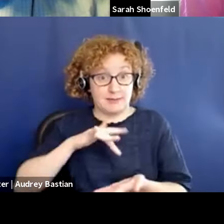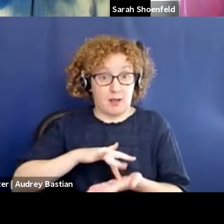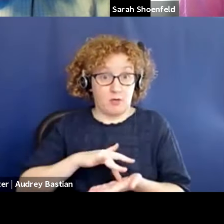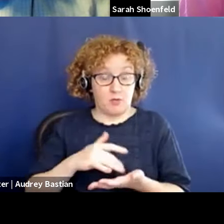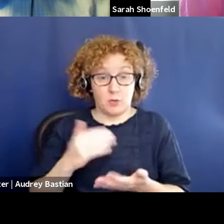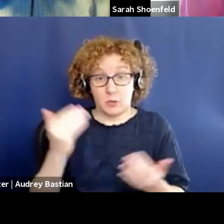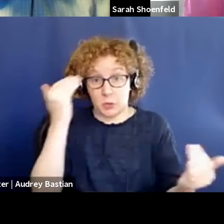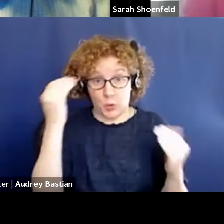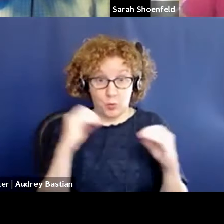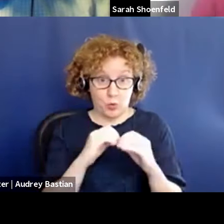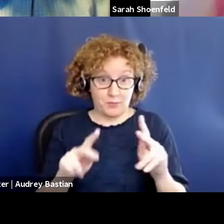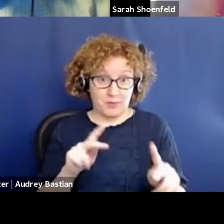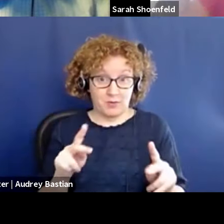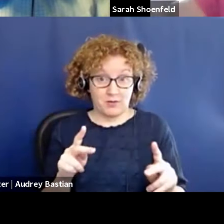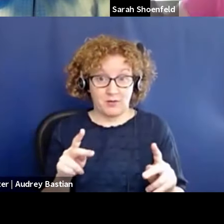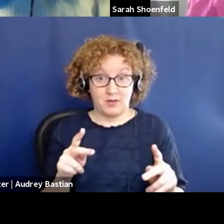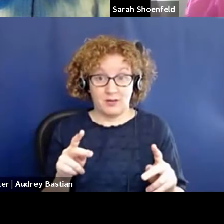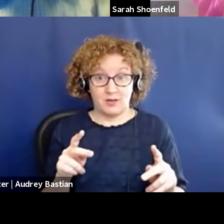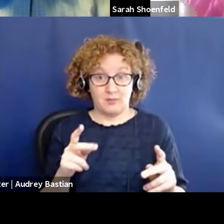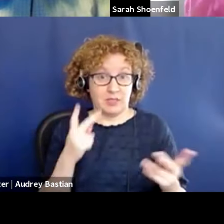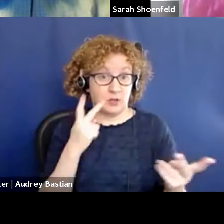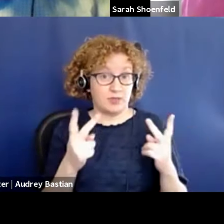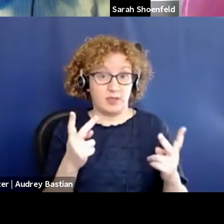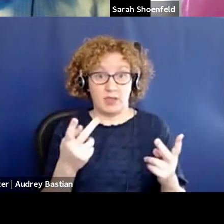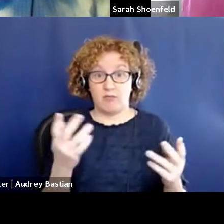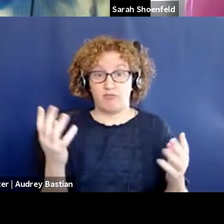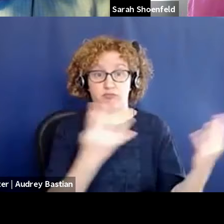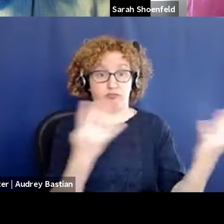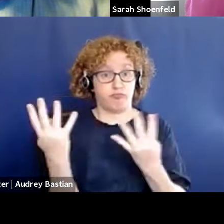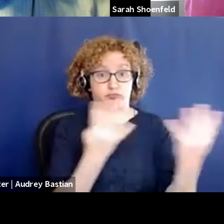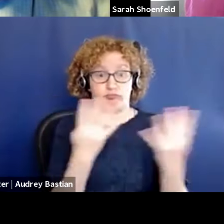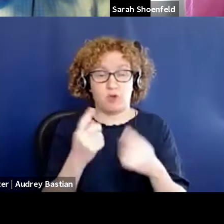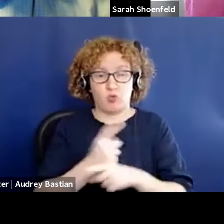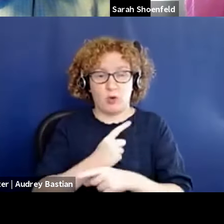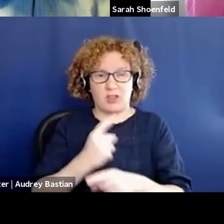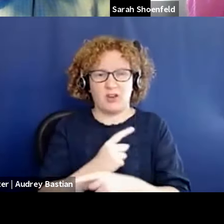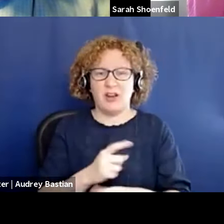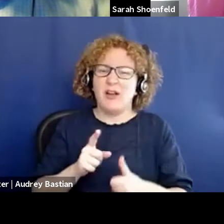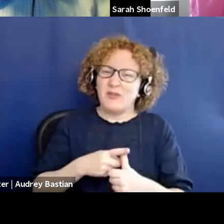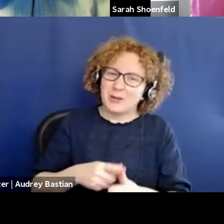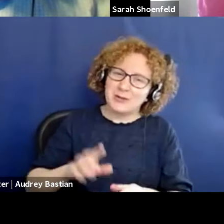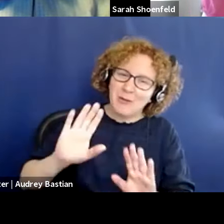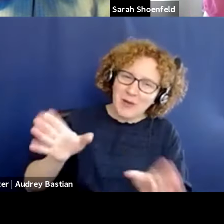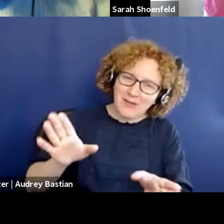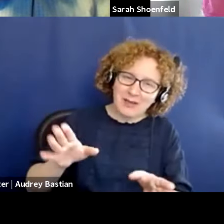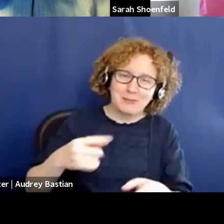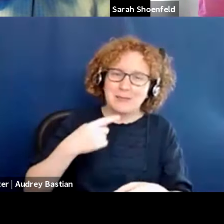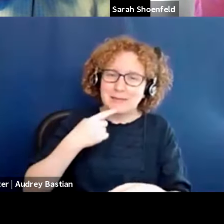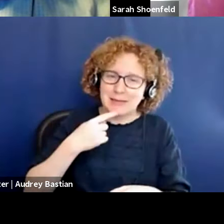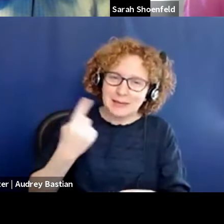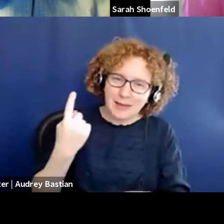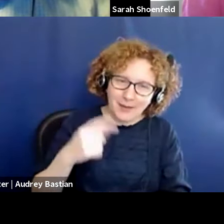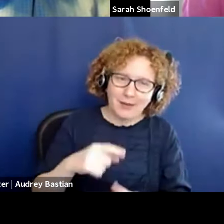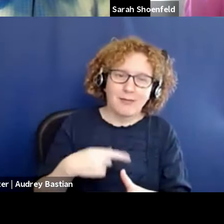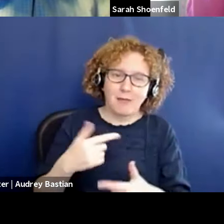mean, in terms of who you see on a regular basis. First, you just start waving, and then you wave and say something, and then